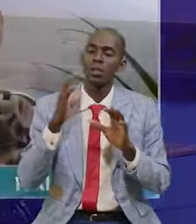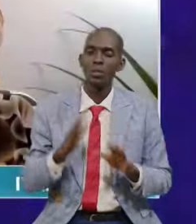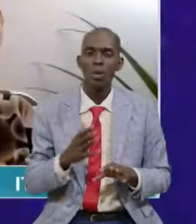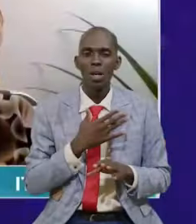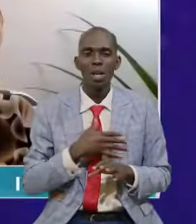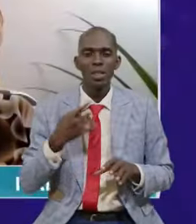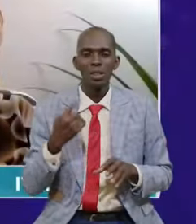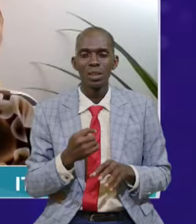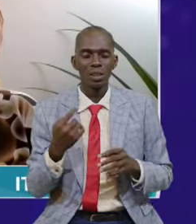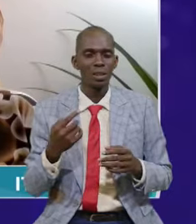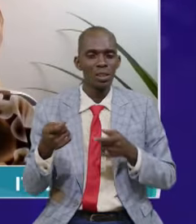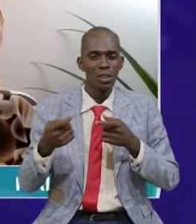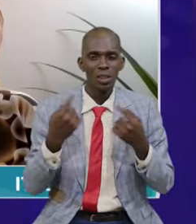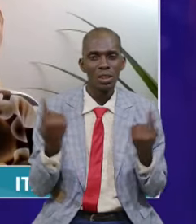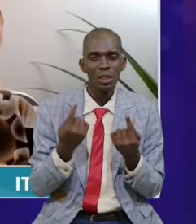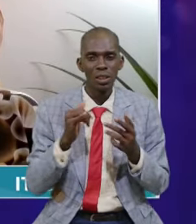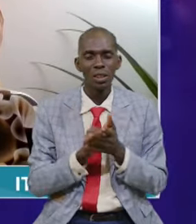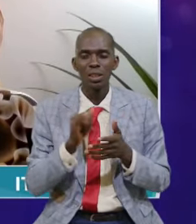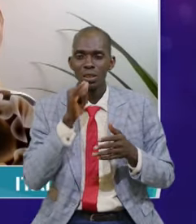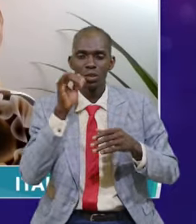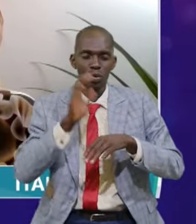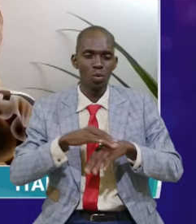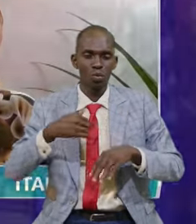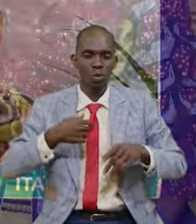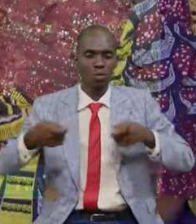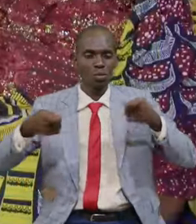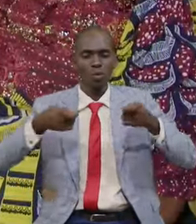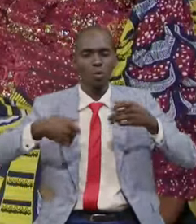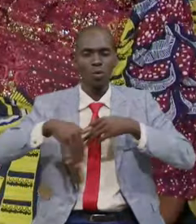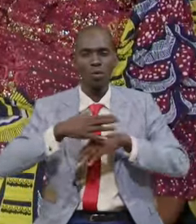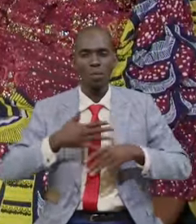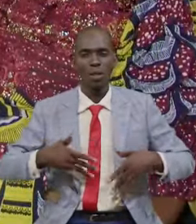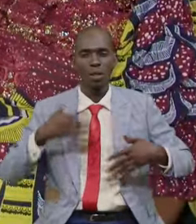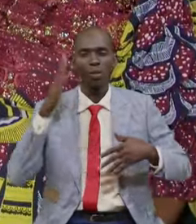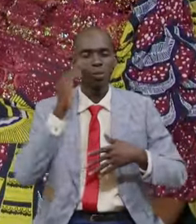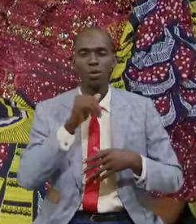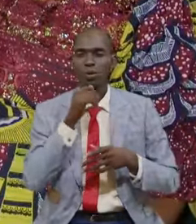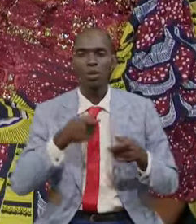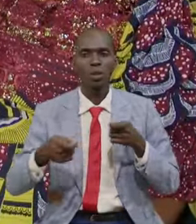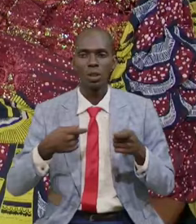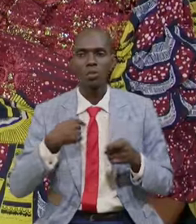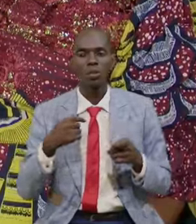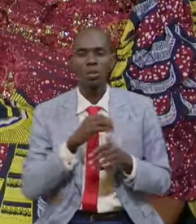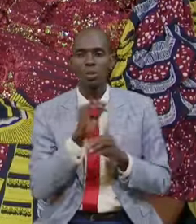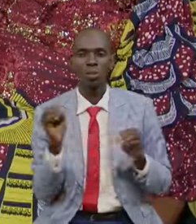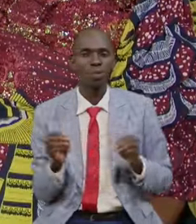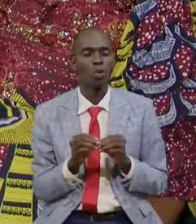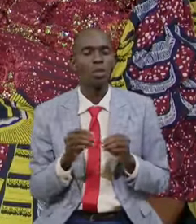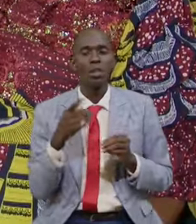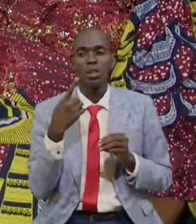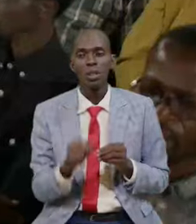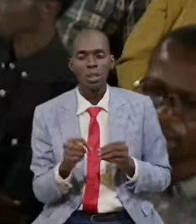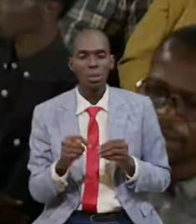me before will not reign again. The sickness that reigned over me before will not